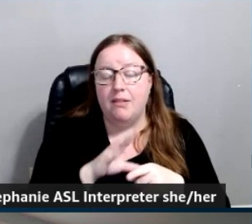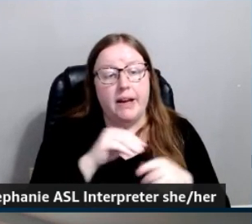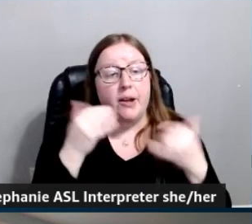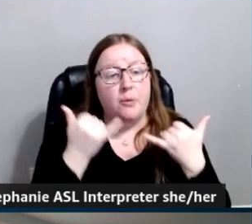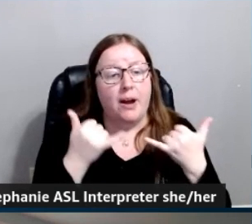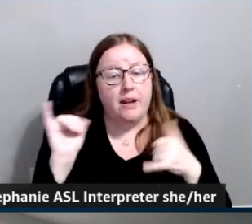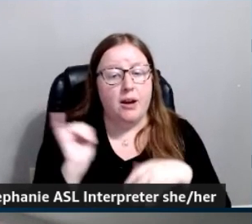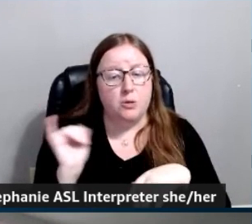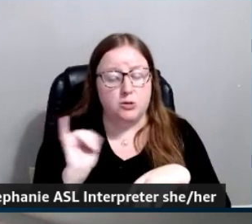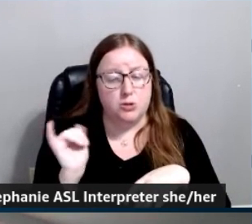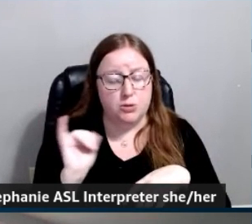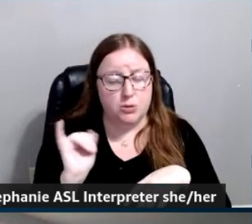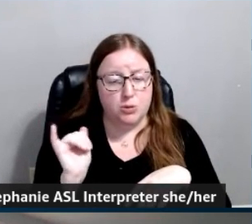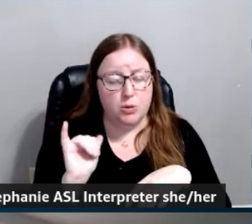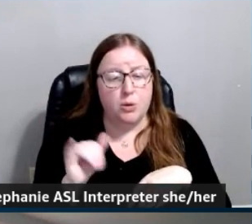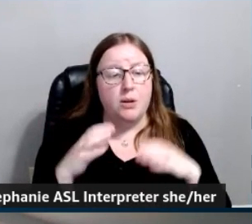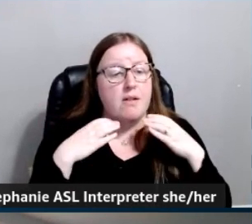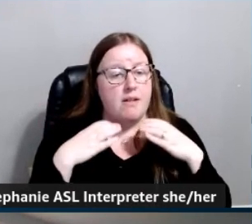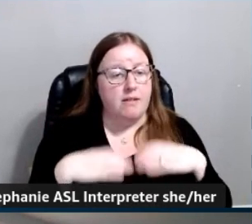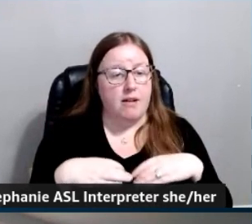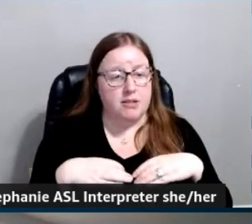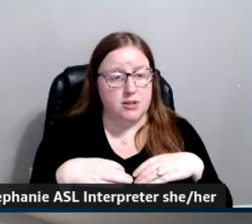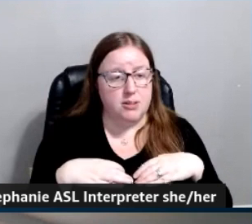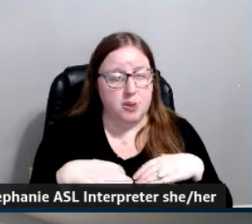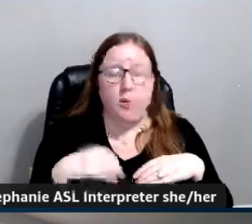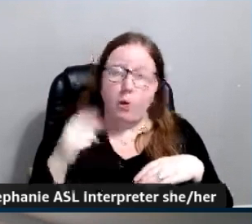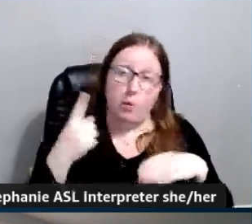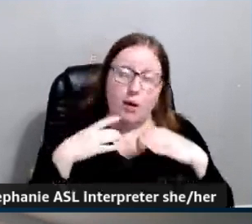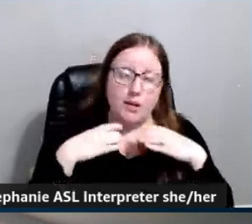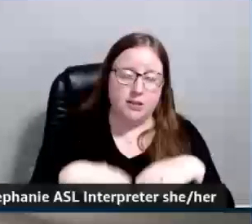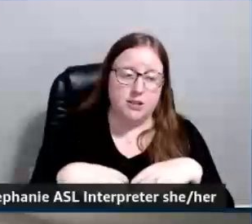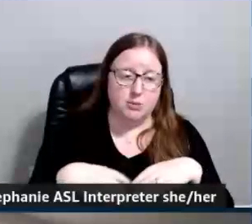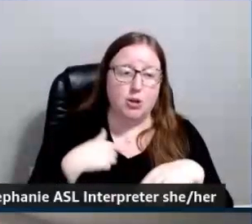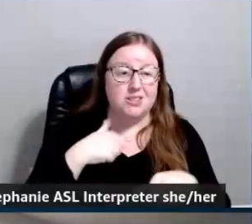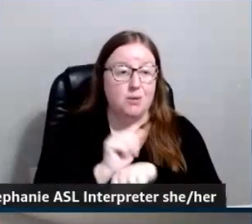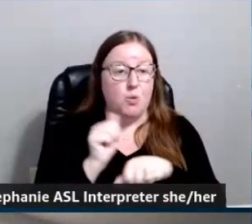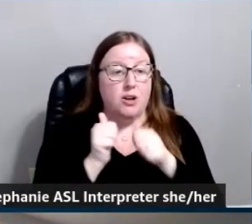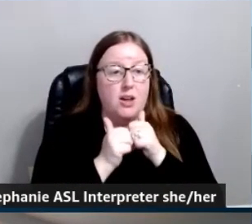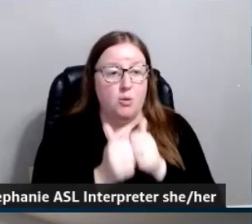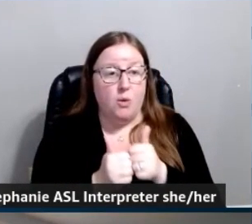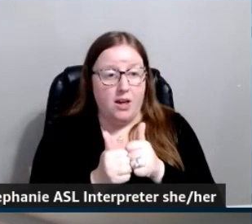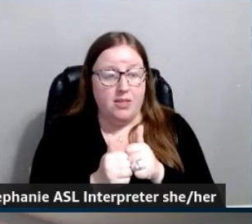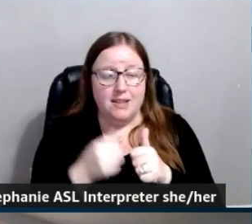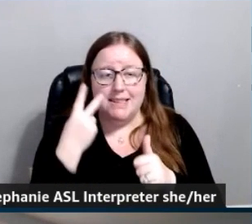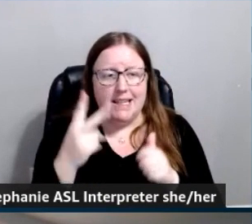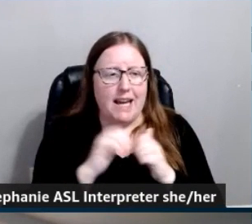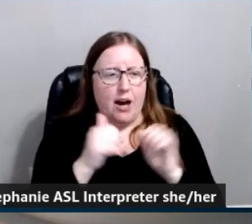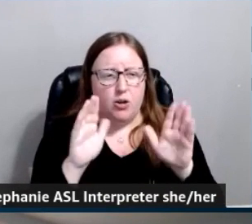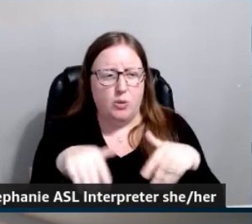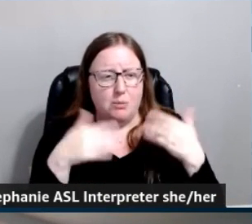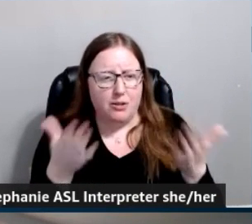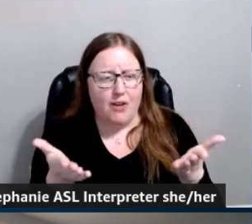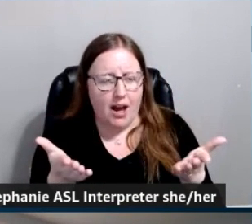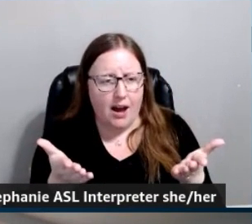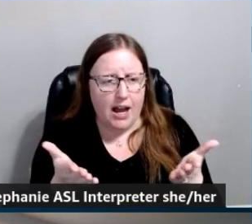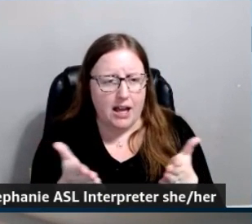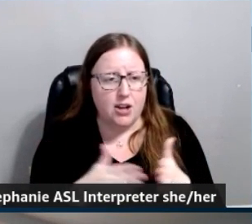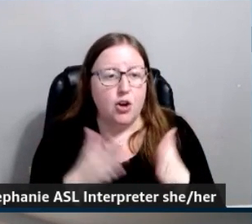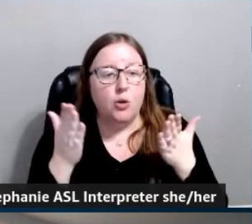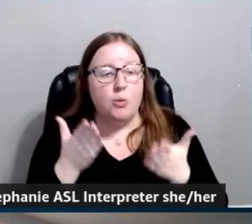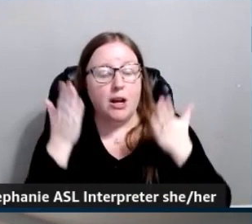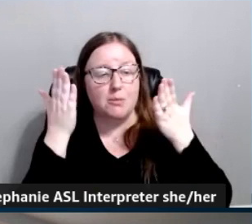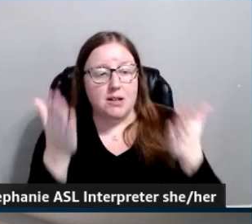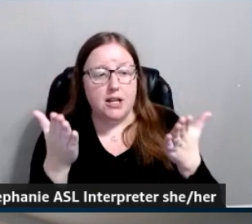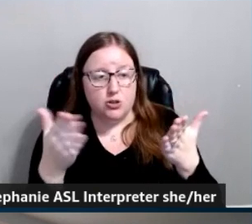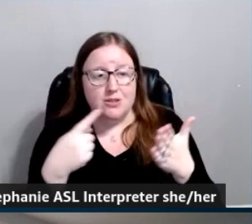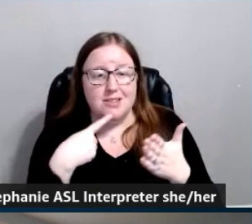now, customers, one of the customers I'm working with is looking at how can we provide recommendation